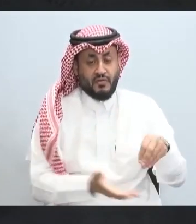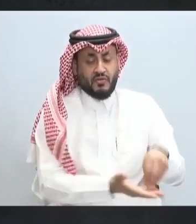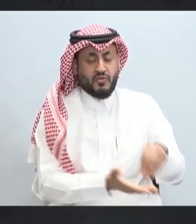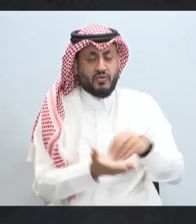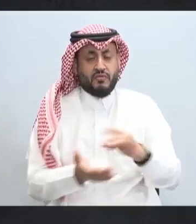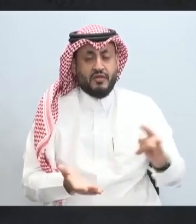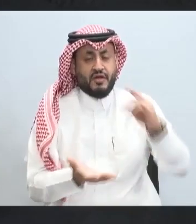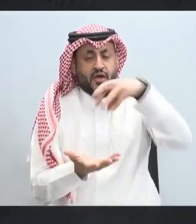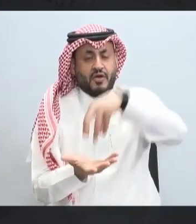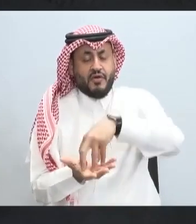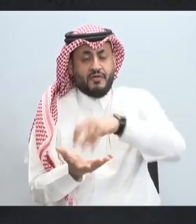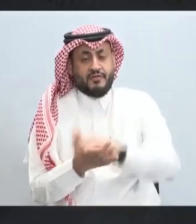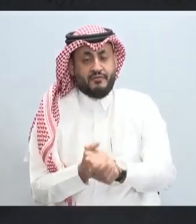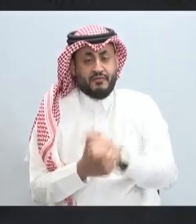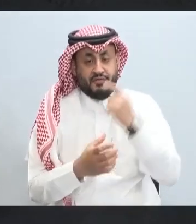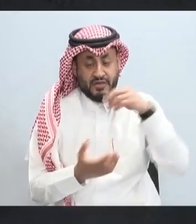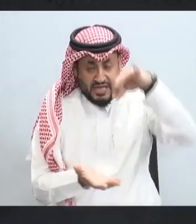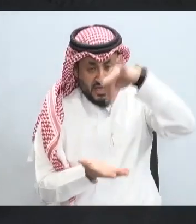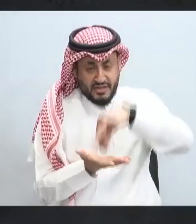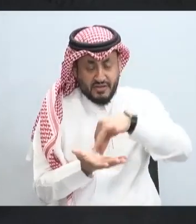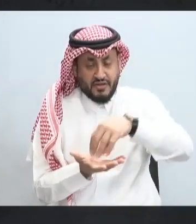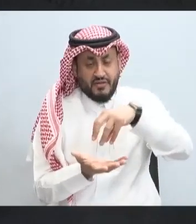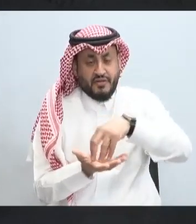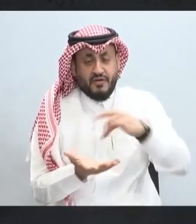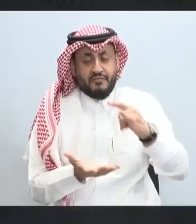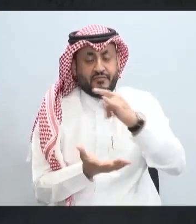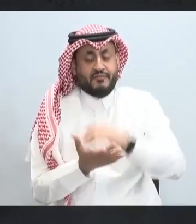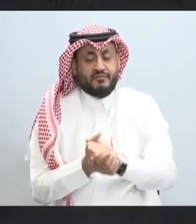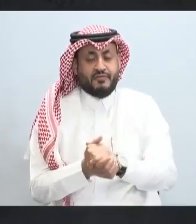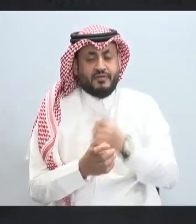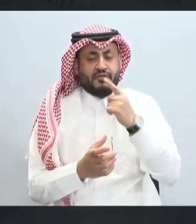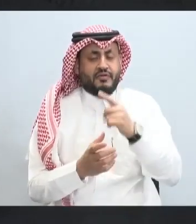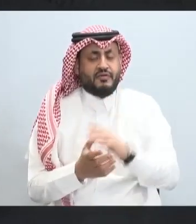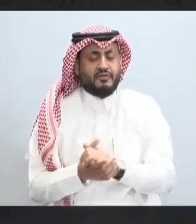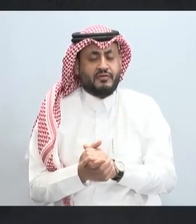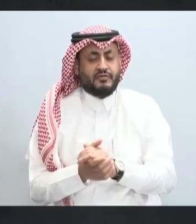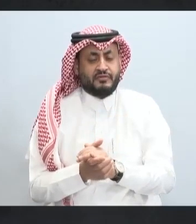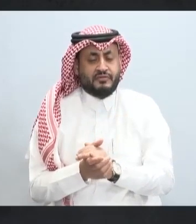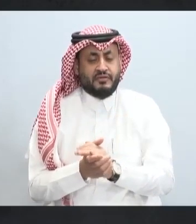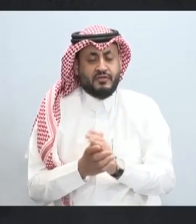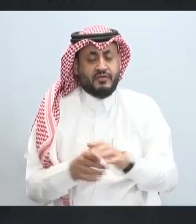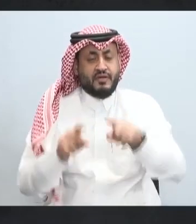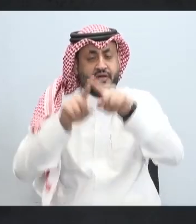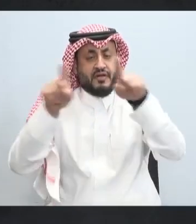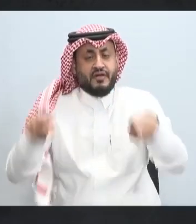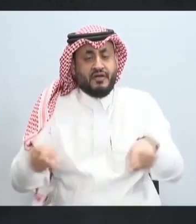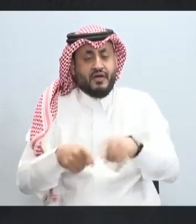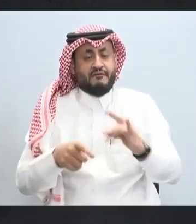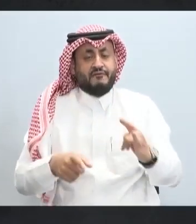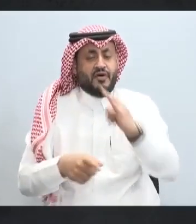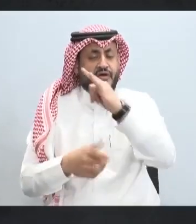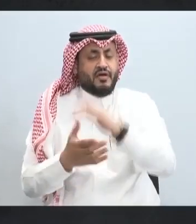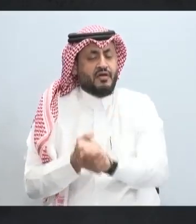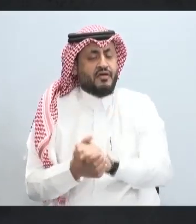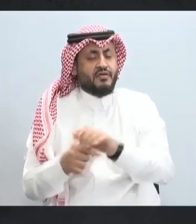for example, or inside an airport, to how to use the flight board and what